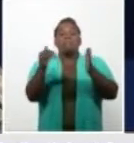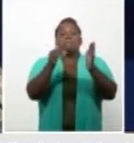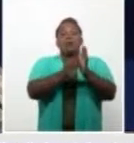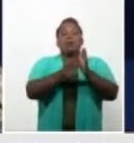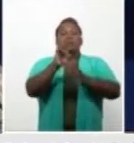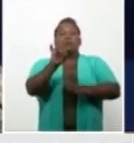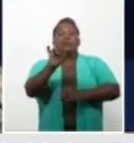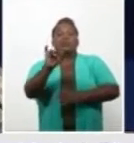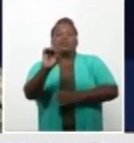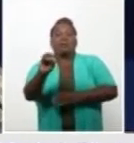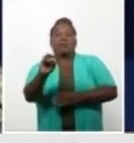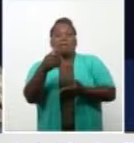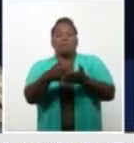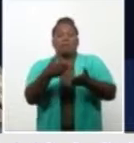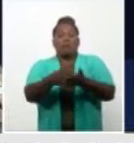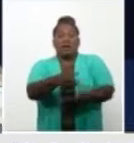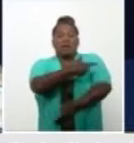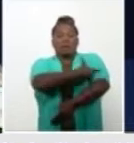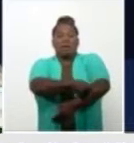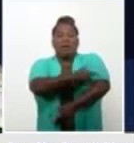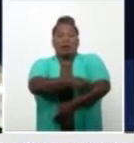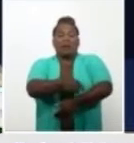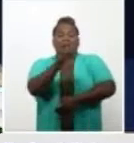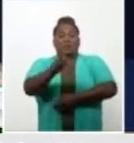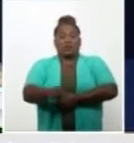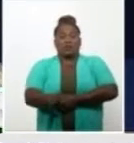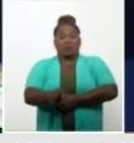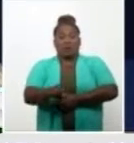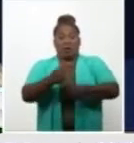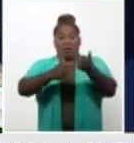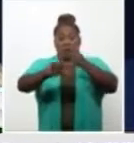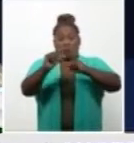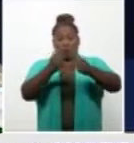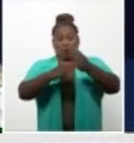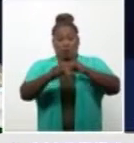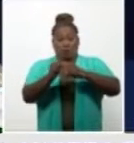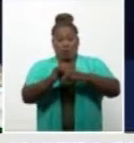COVID-19, 1,960 samples were studied yesterday.